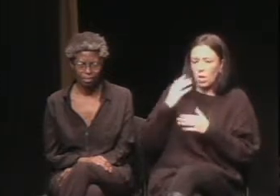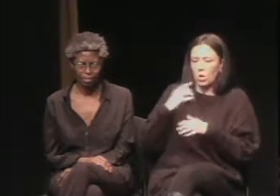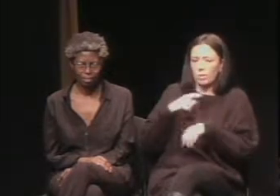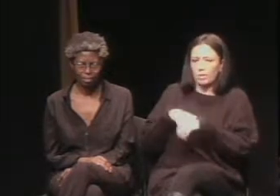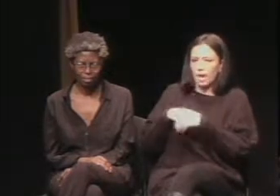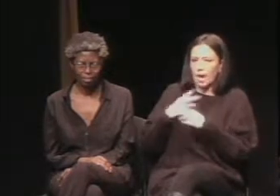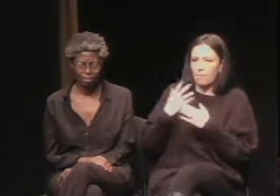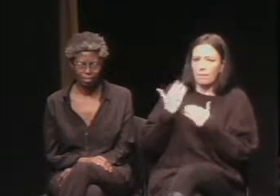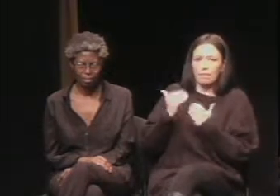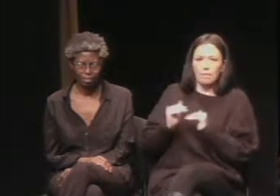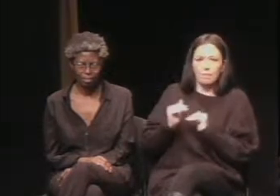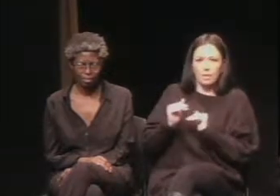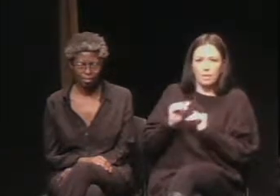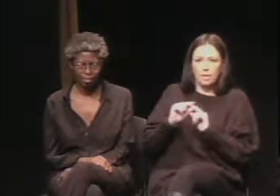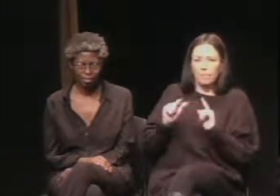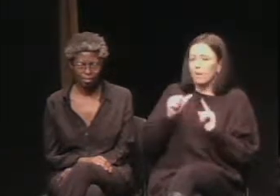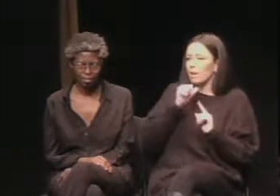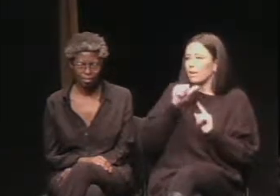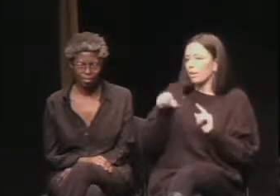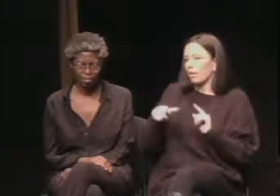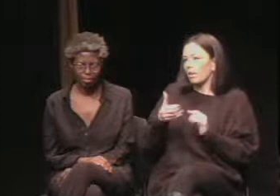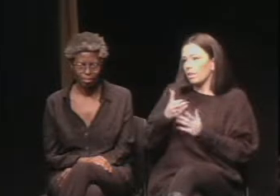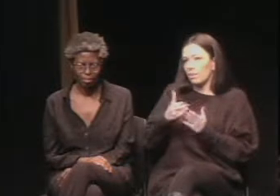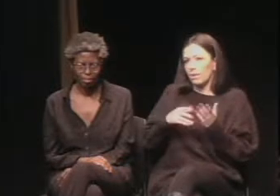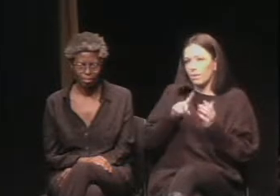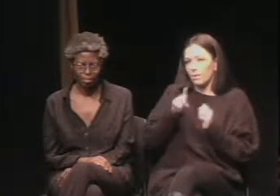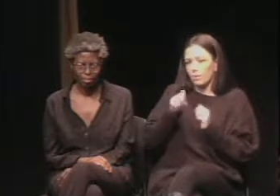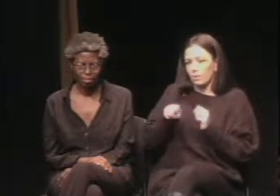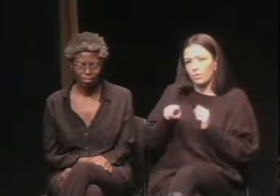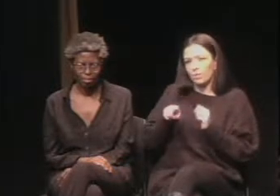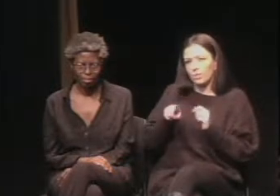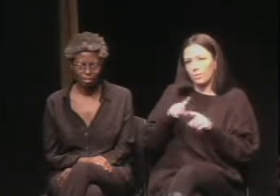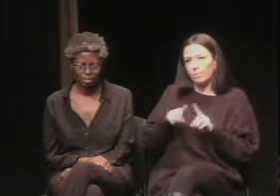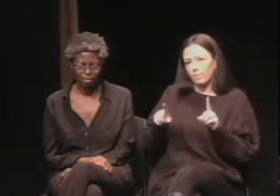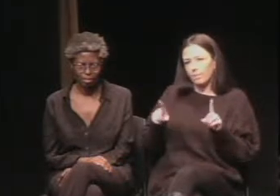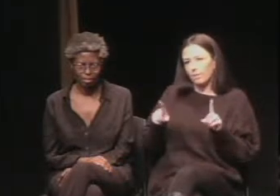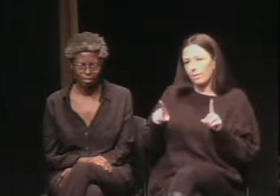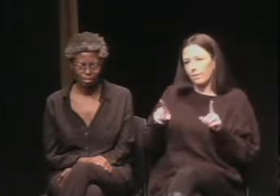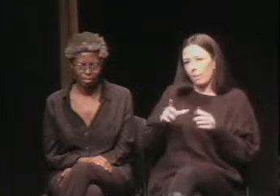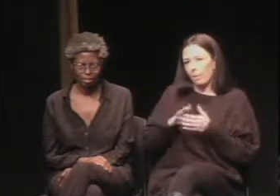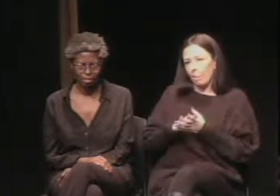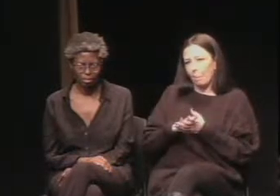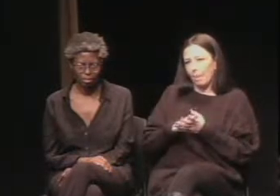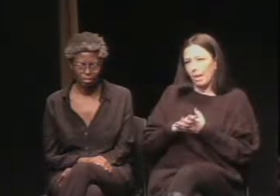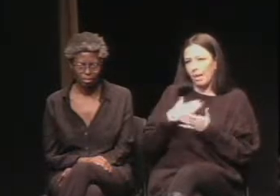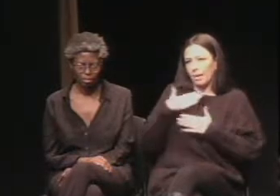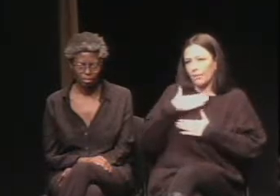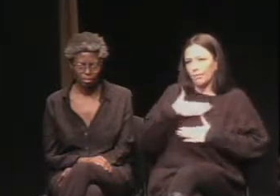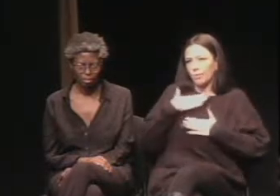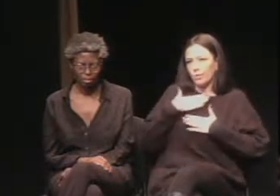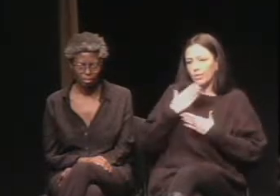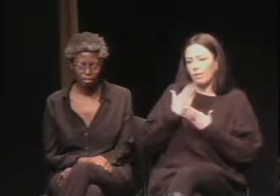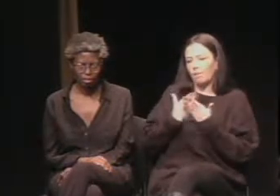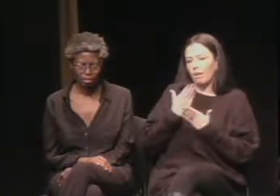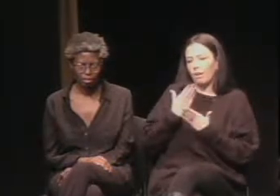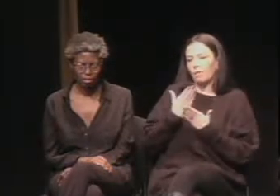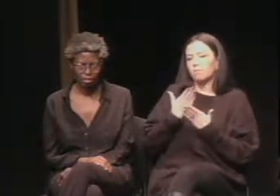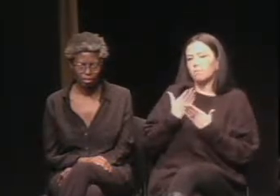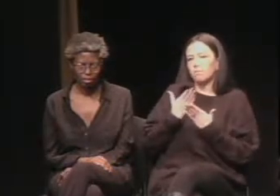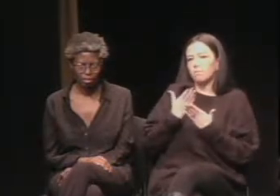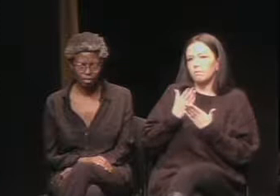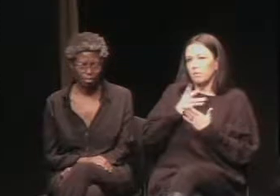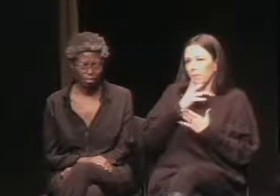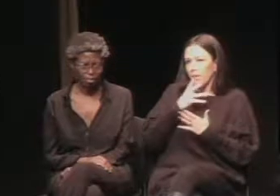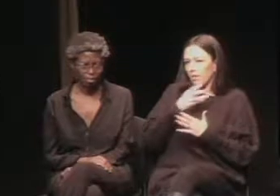so I'm not even going to go into the other part of the question I had, but I can appreciate the fact that you had a